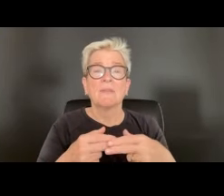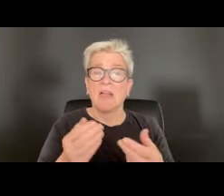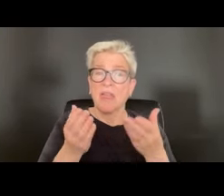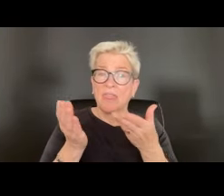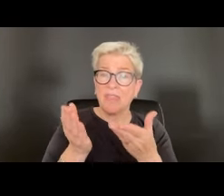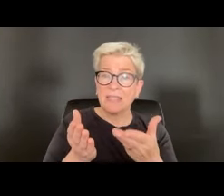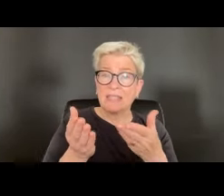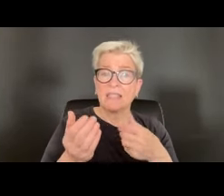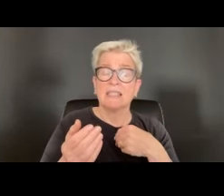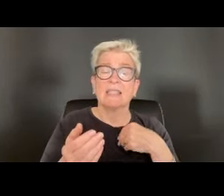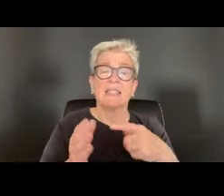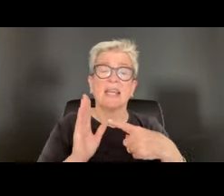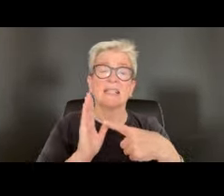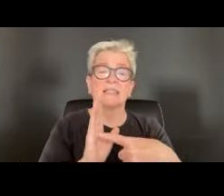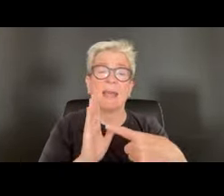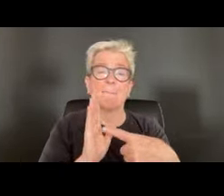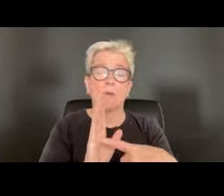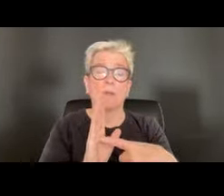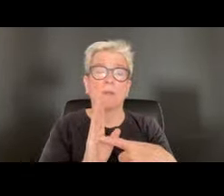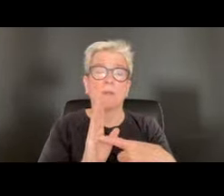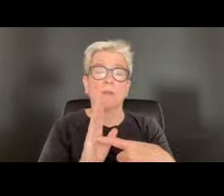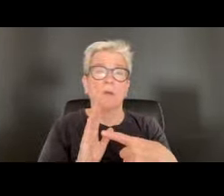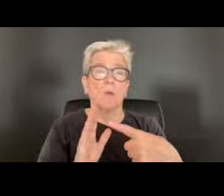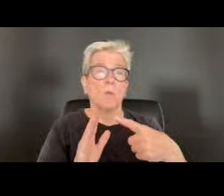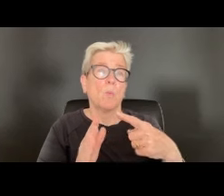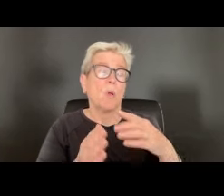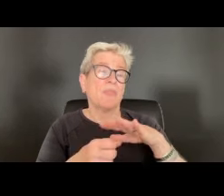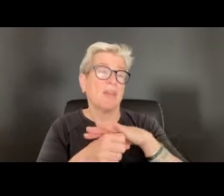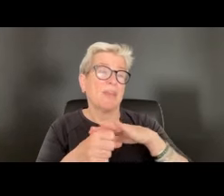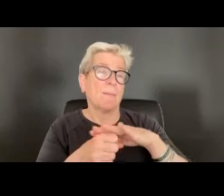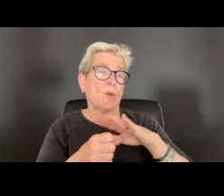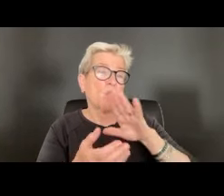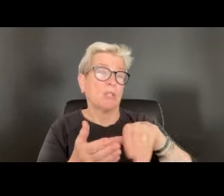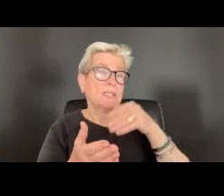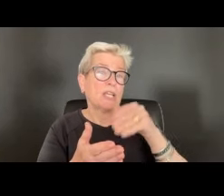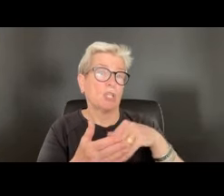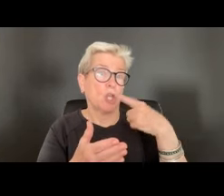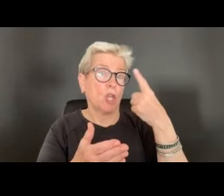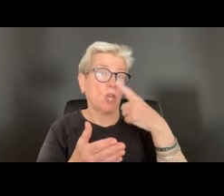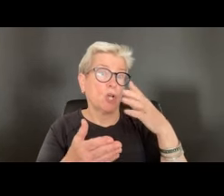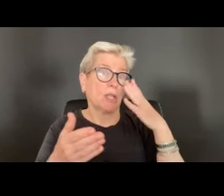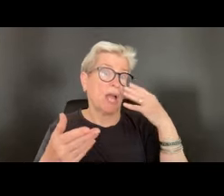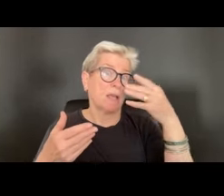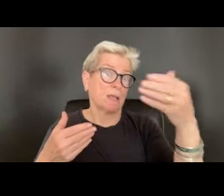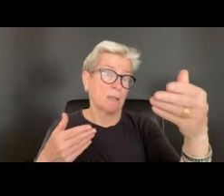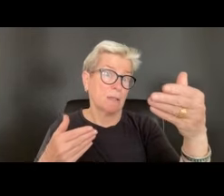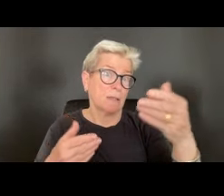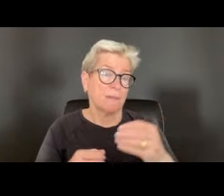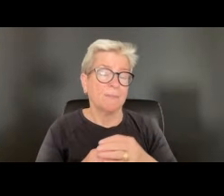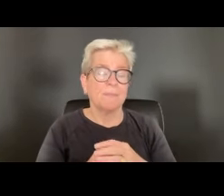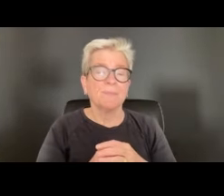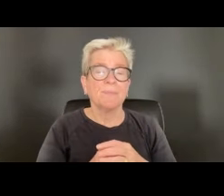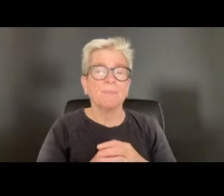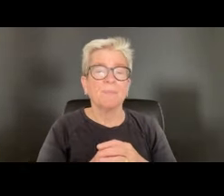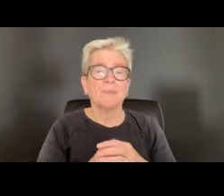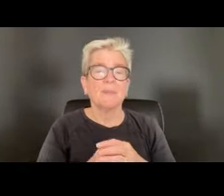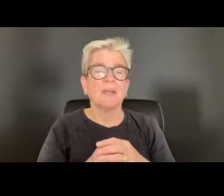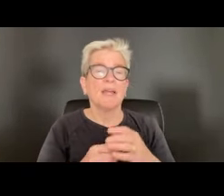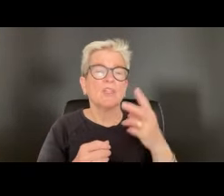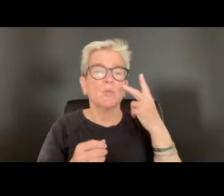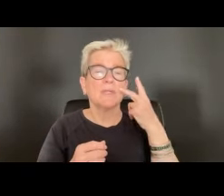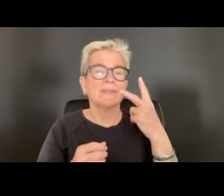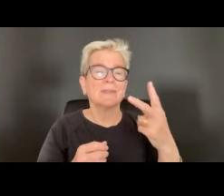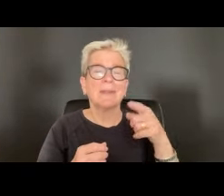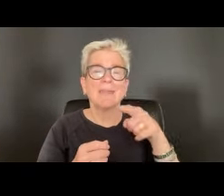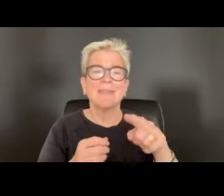of what those neighborhood centers could develop over time. Again, these are meant to, you can see that in this